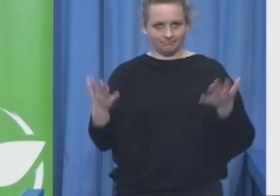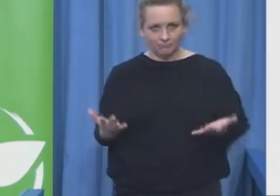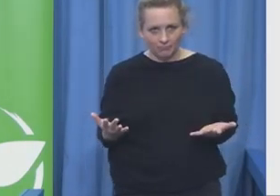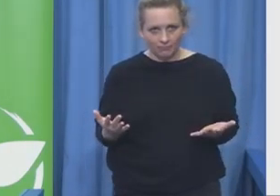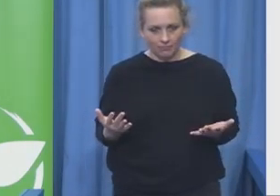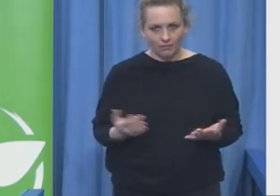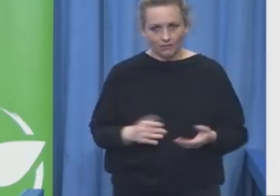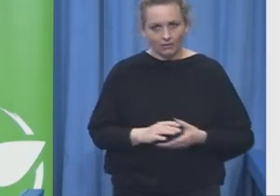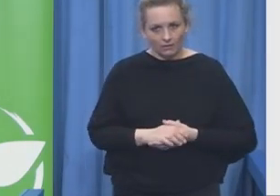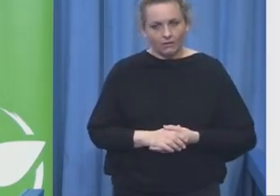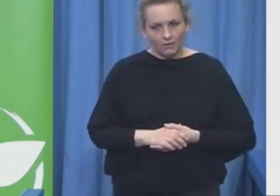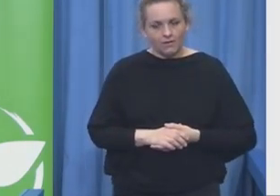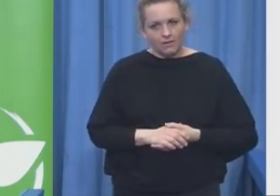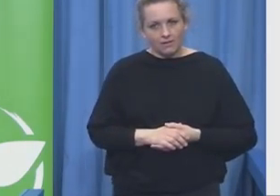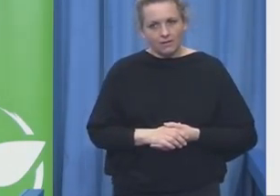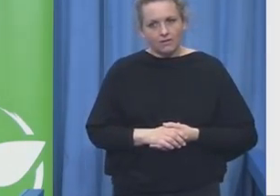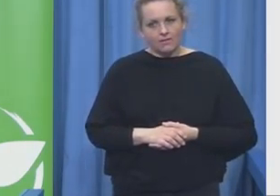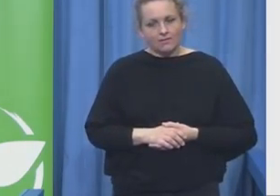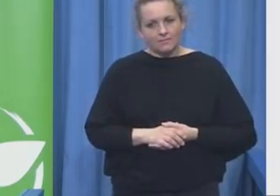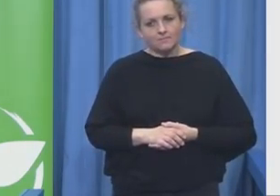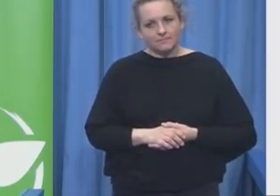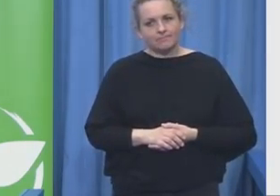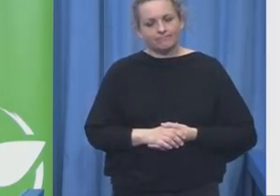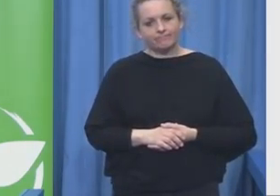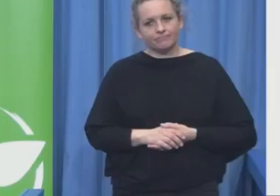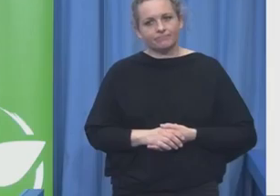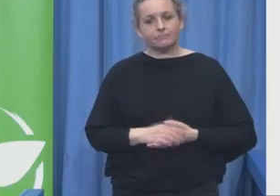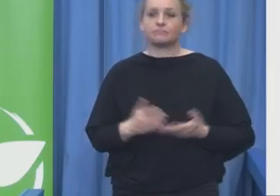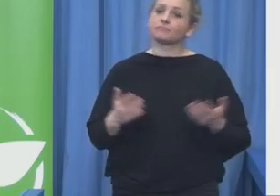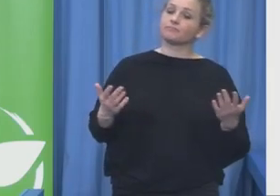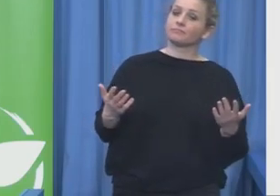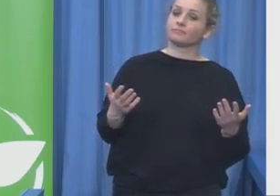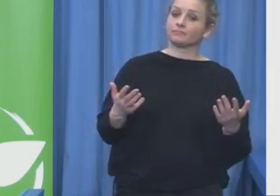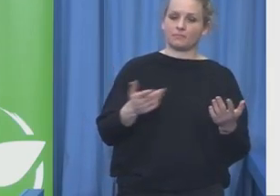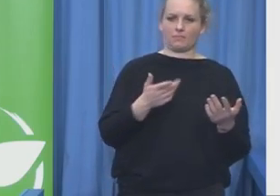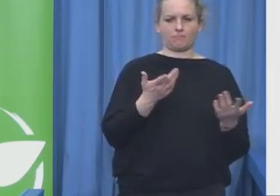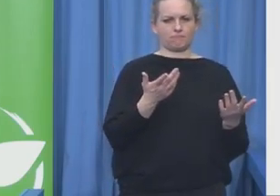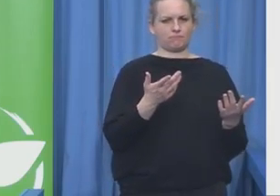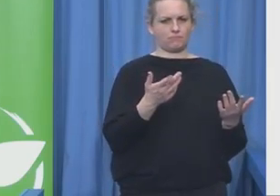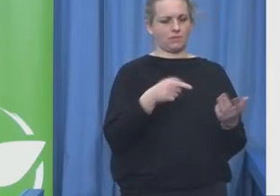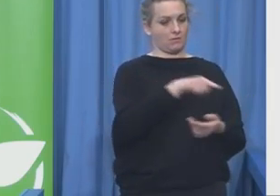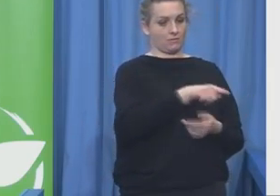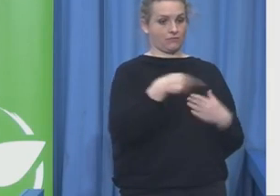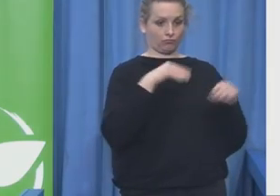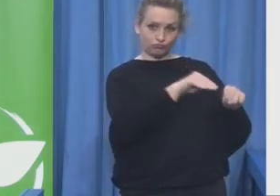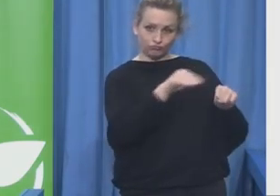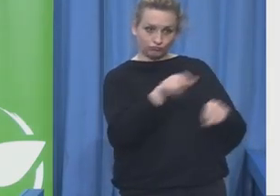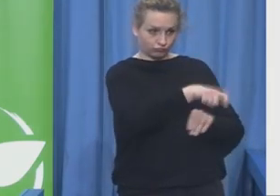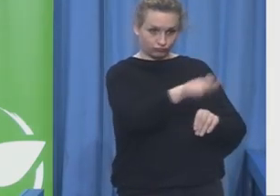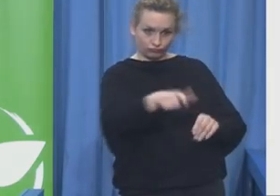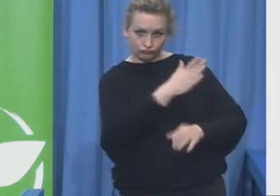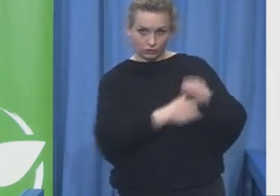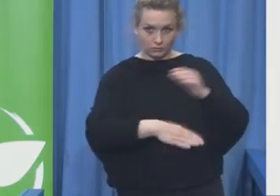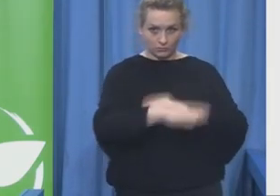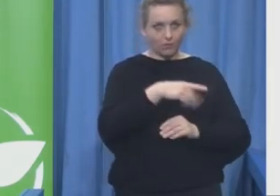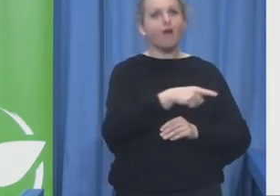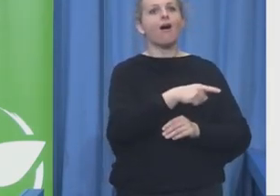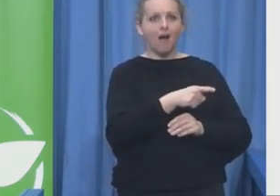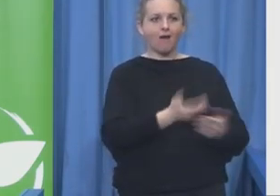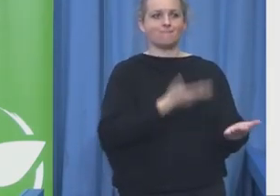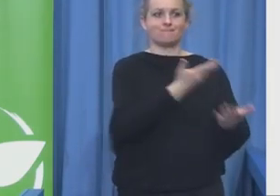fostering, enabling an environment that allows people to aspire to what they want to be doing and what they know that they